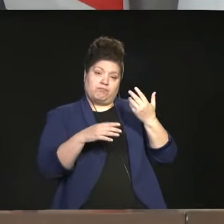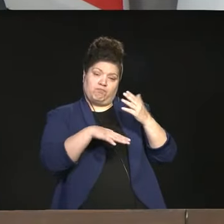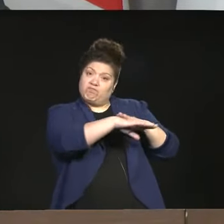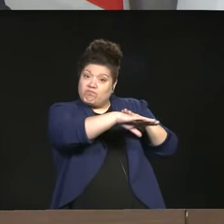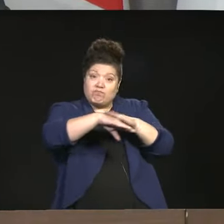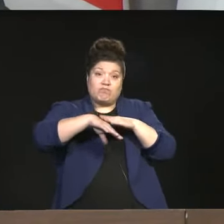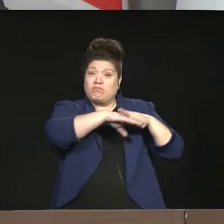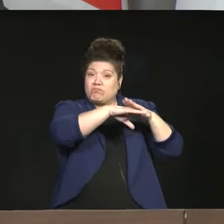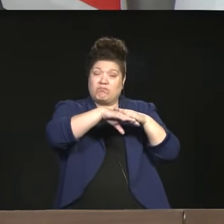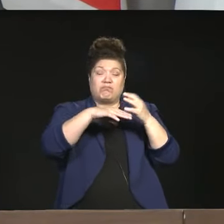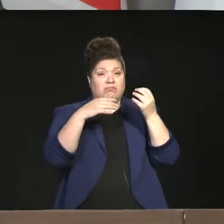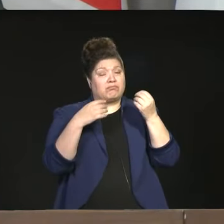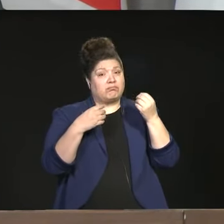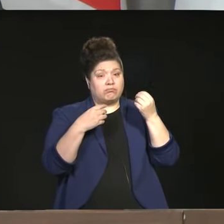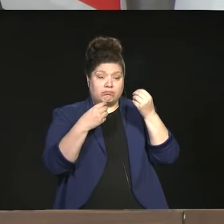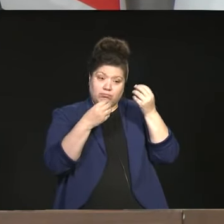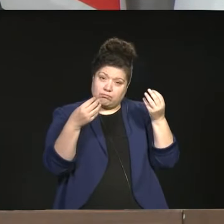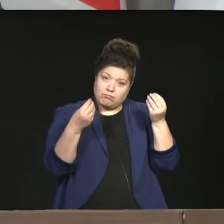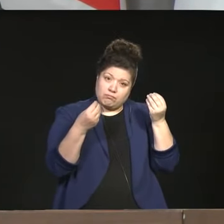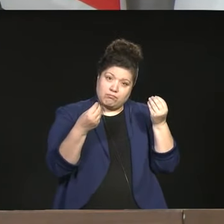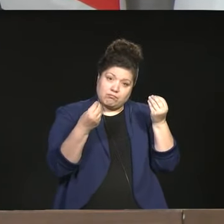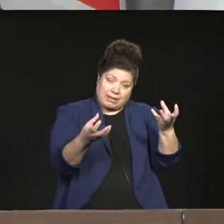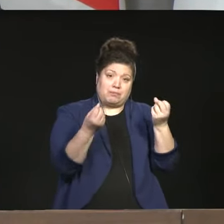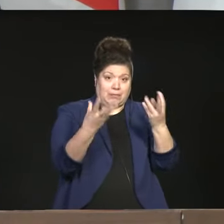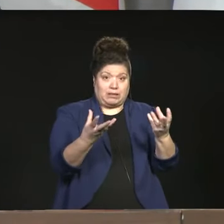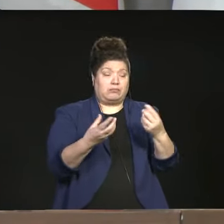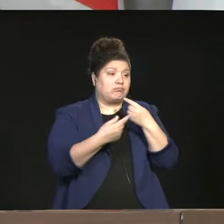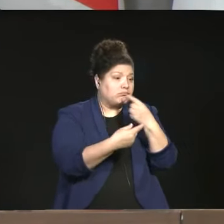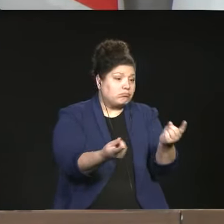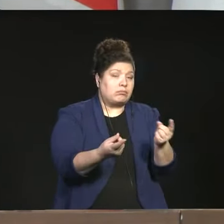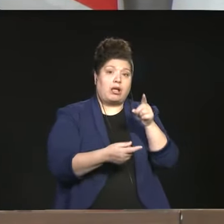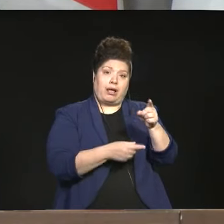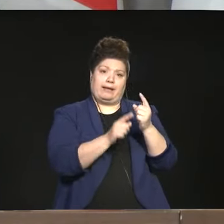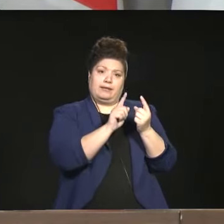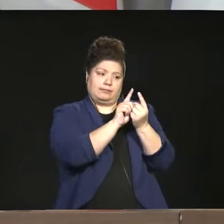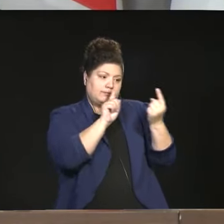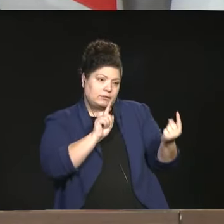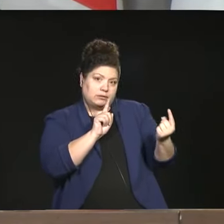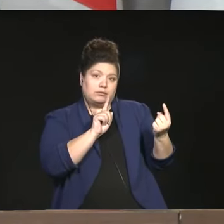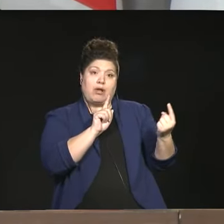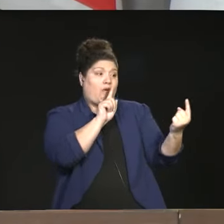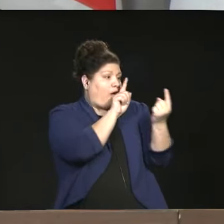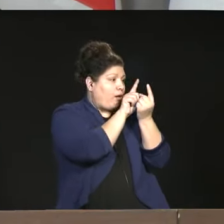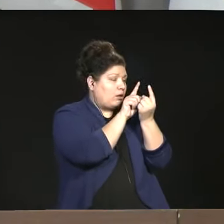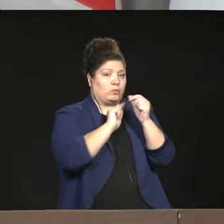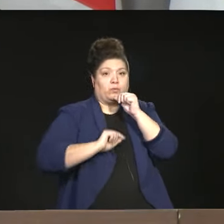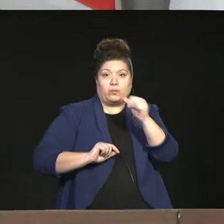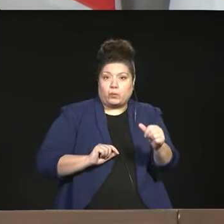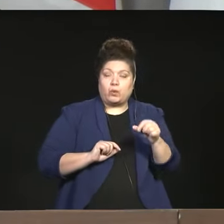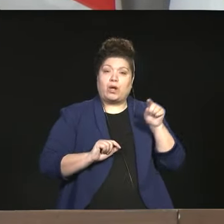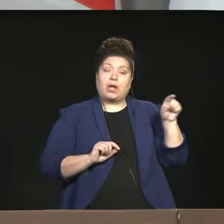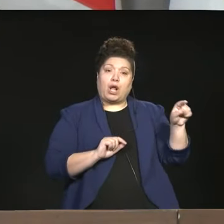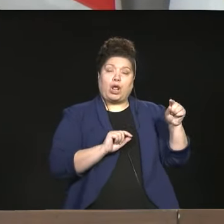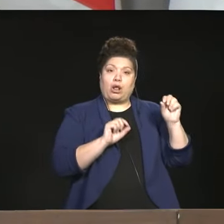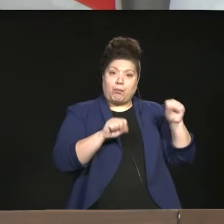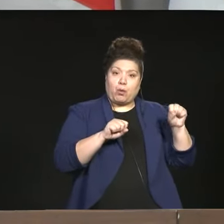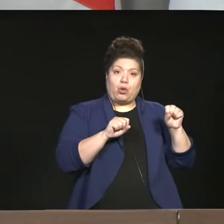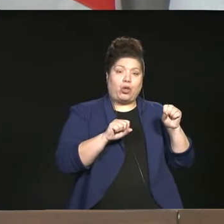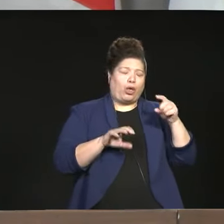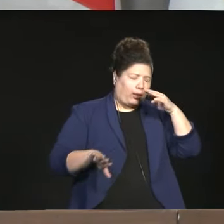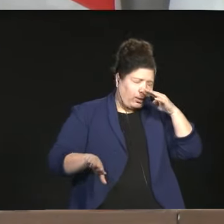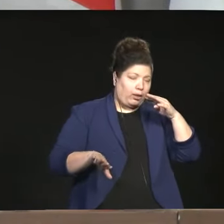of physical distancing so that individuals don't expose each other potentially to the virus, and also the public health principle of the 14 days